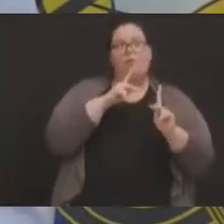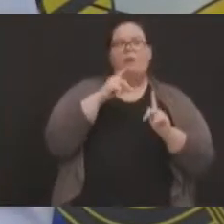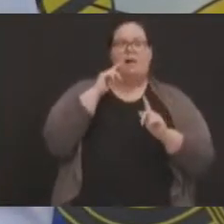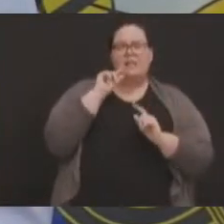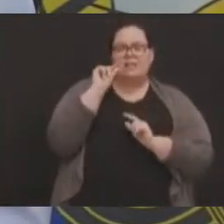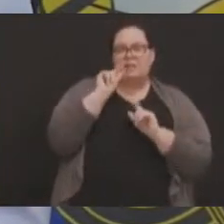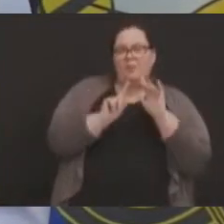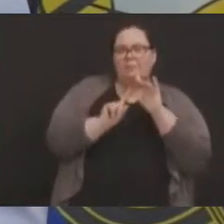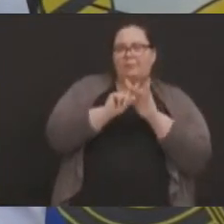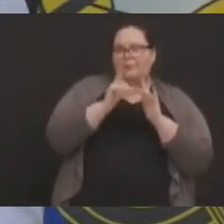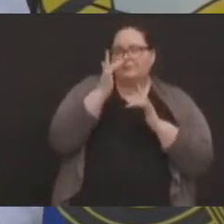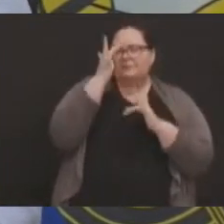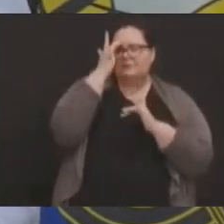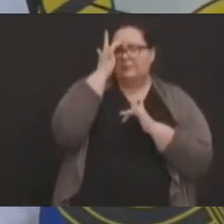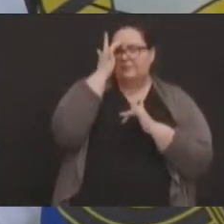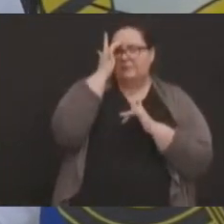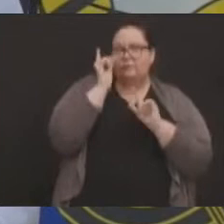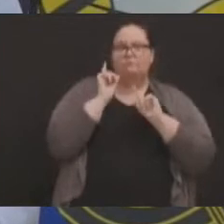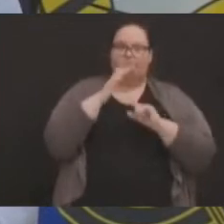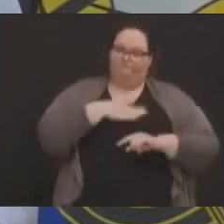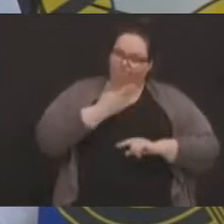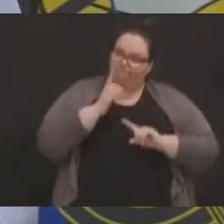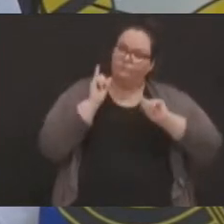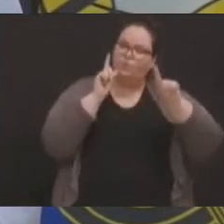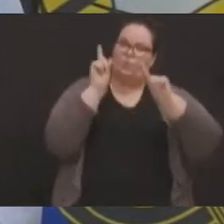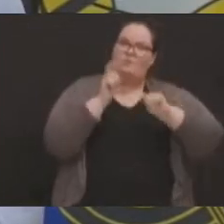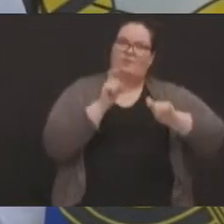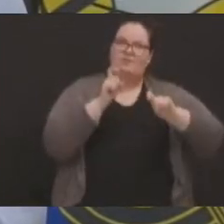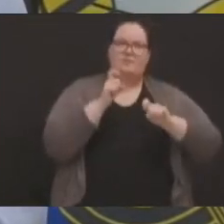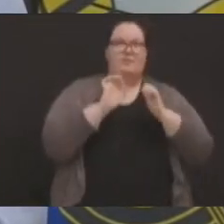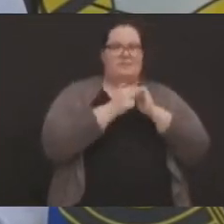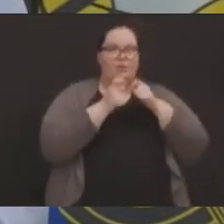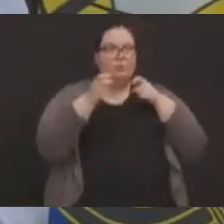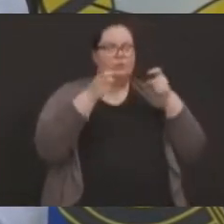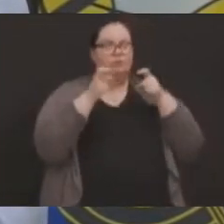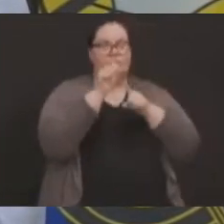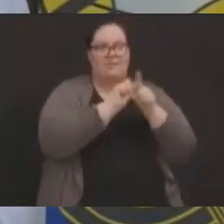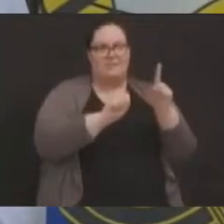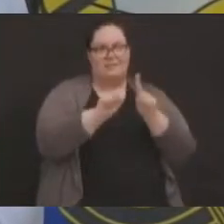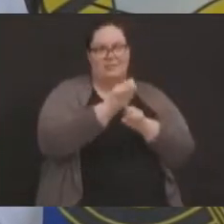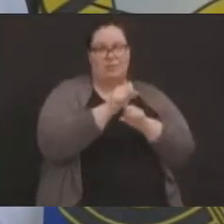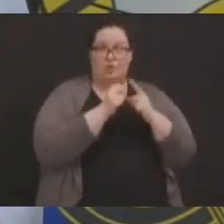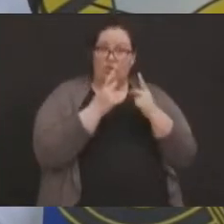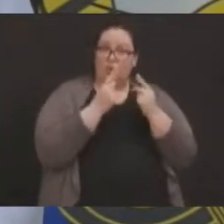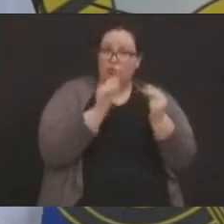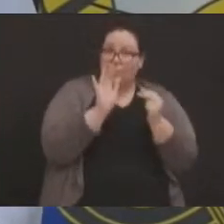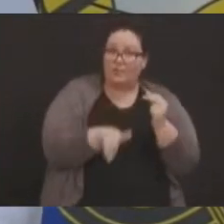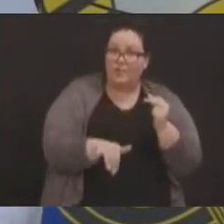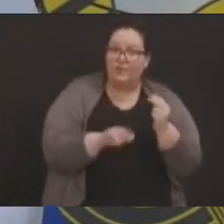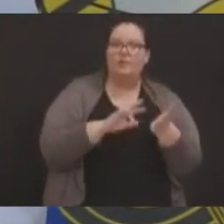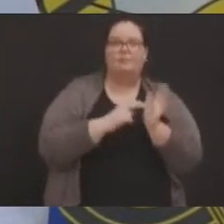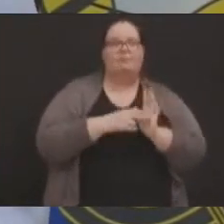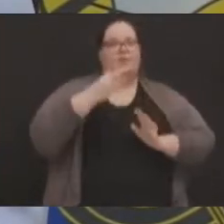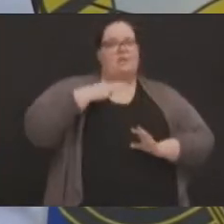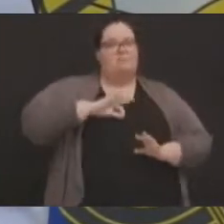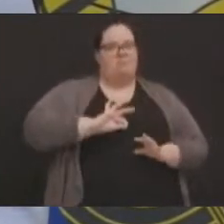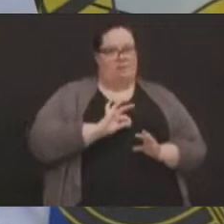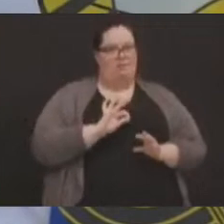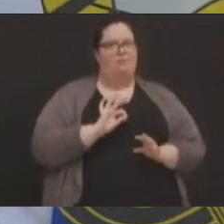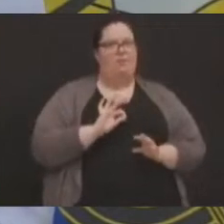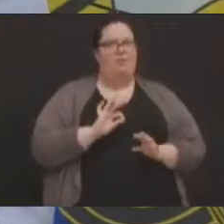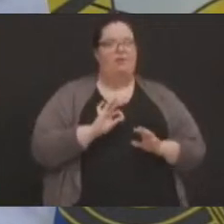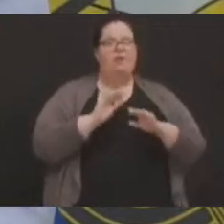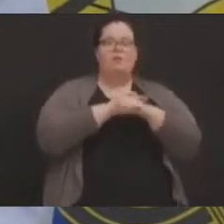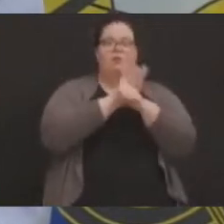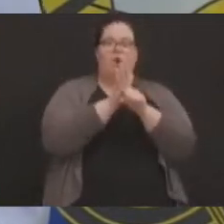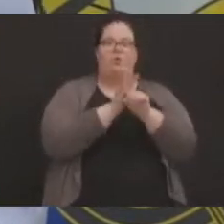contain the spread of the virus. It is too soon to gauge the effect of these measures. We know that it will take time. We know that the